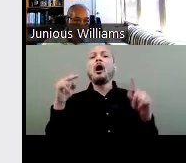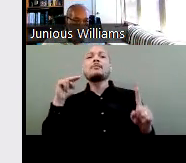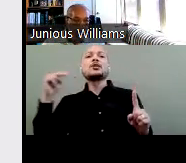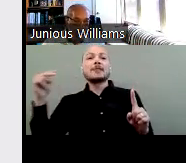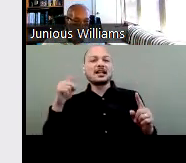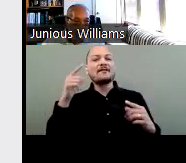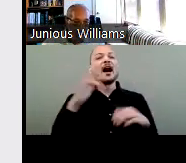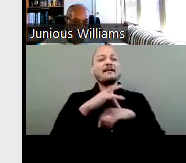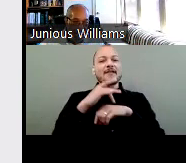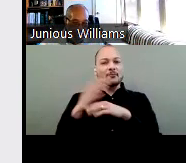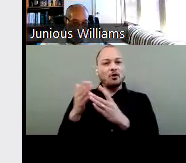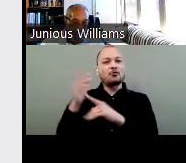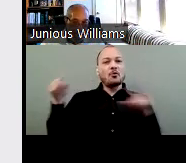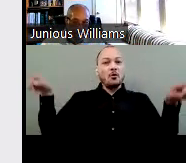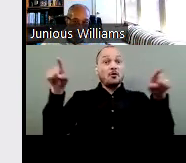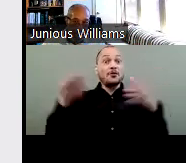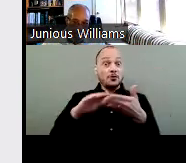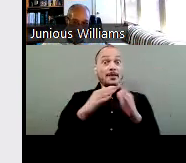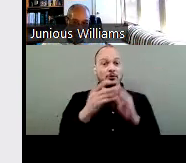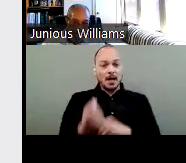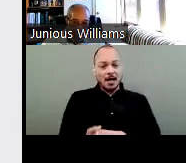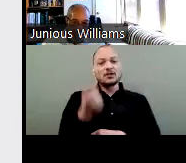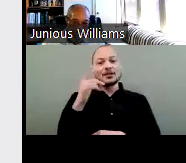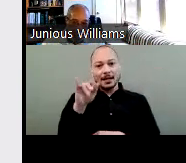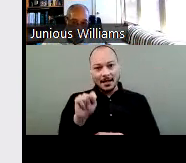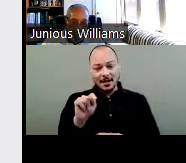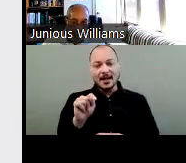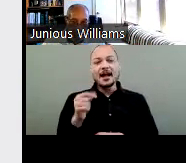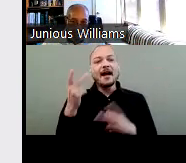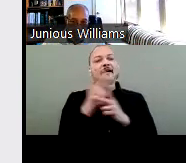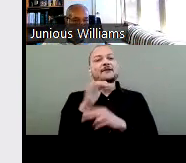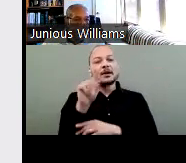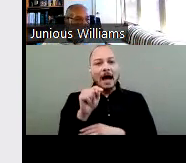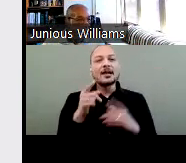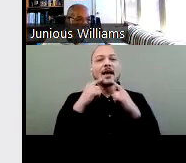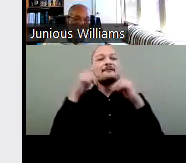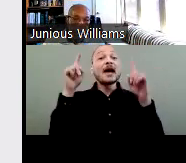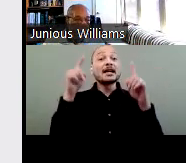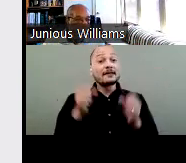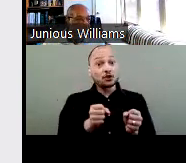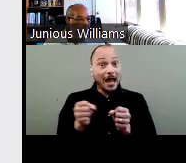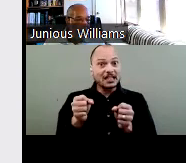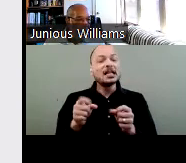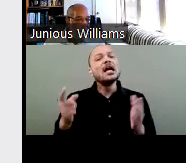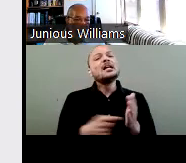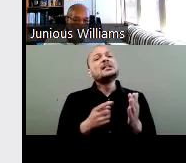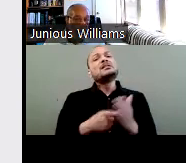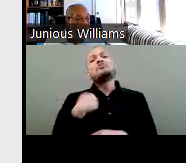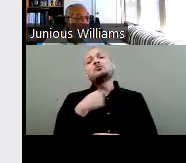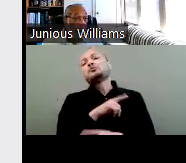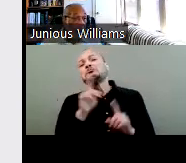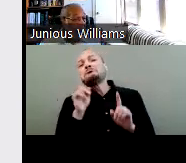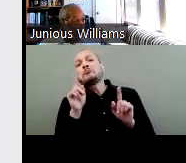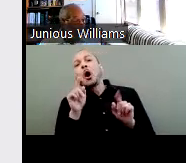the community to really understand it and to figure out effective strategies. Sometimes we're just going in to